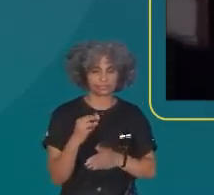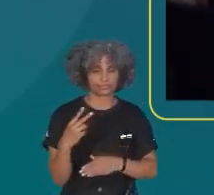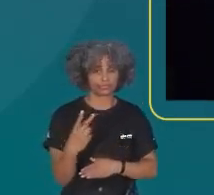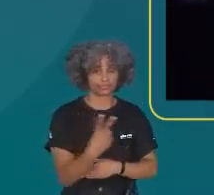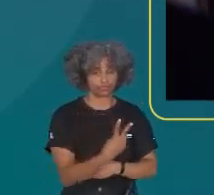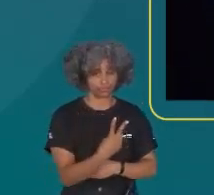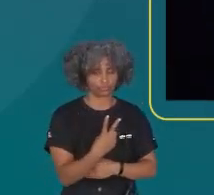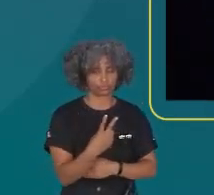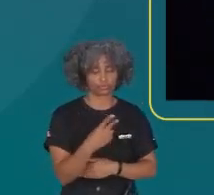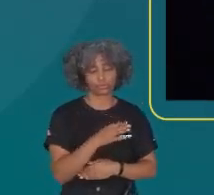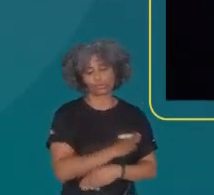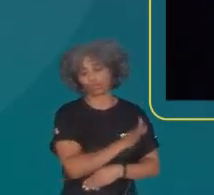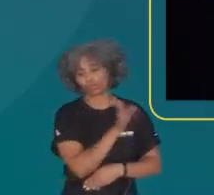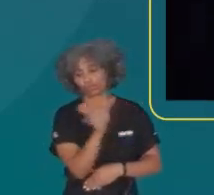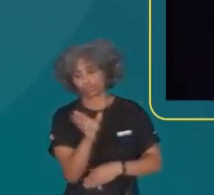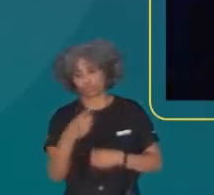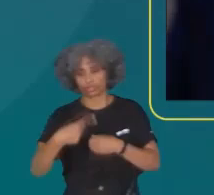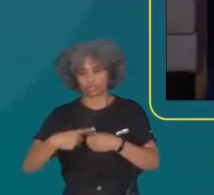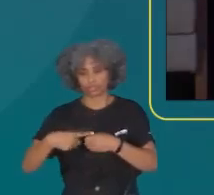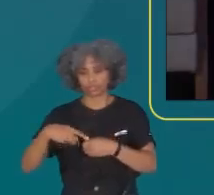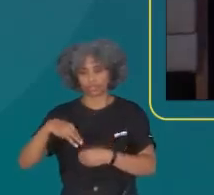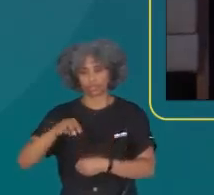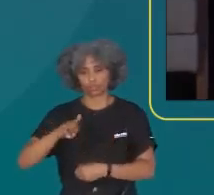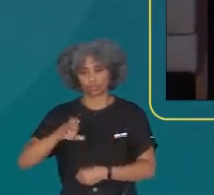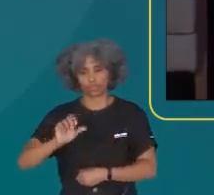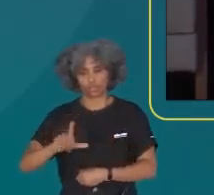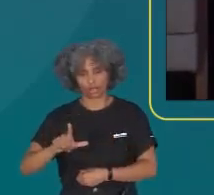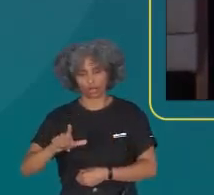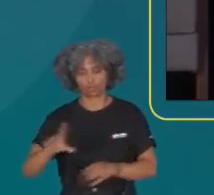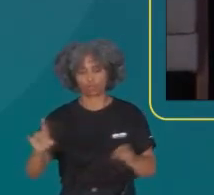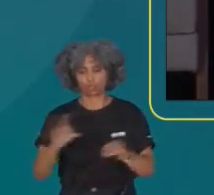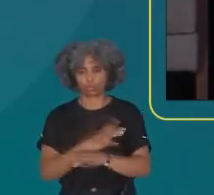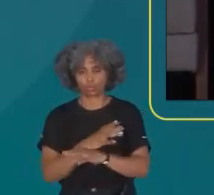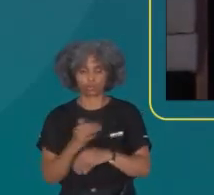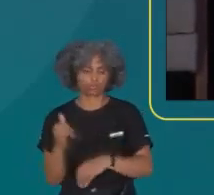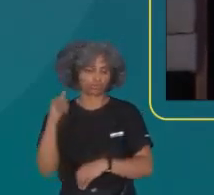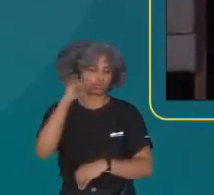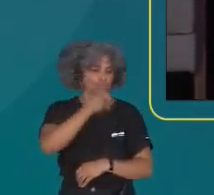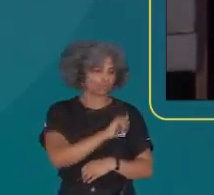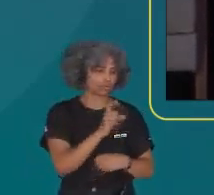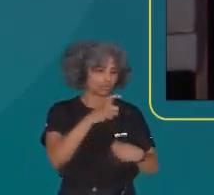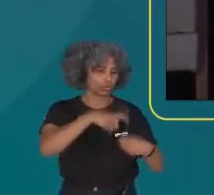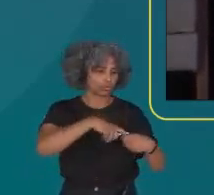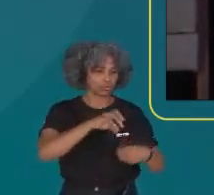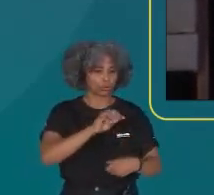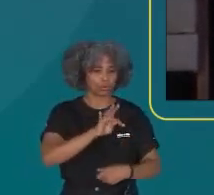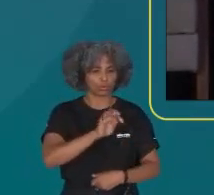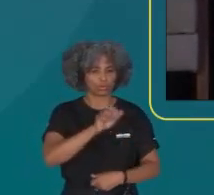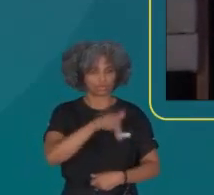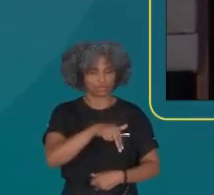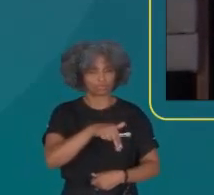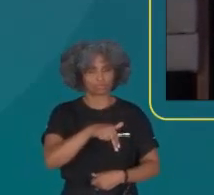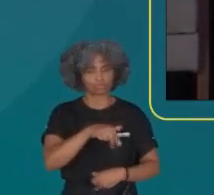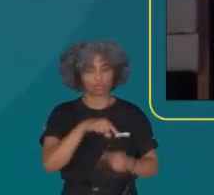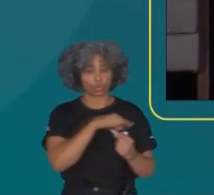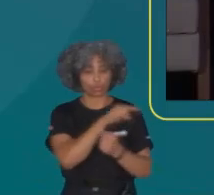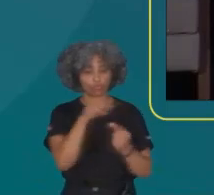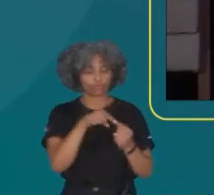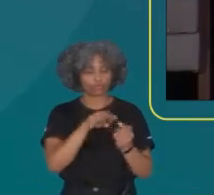came back to Austin and we brought those targets back to Austin. And by the end of January,